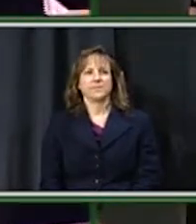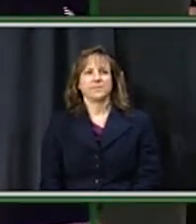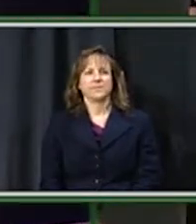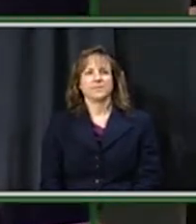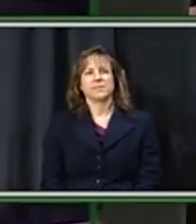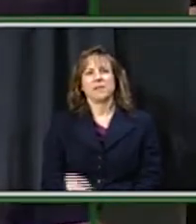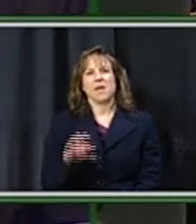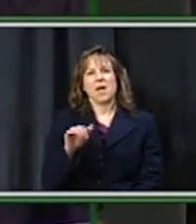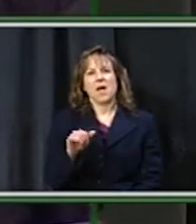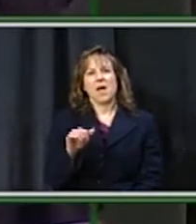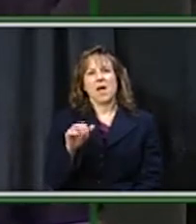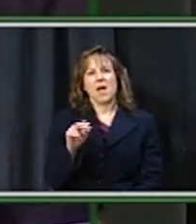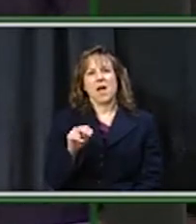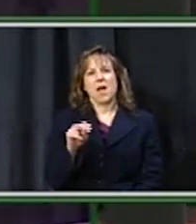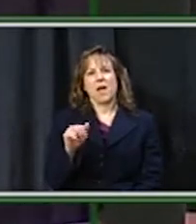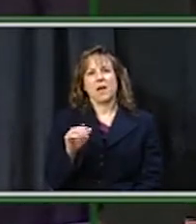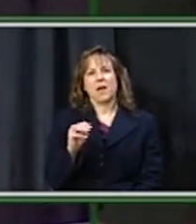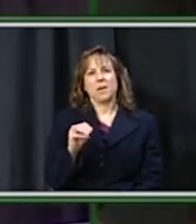Anna Mirzoyan.